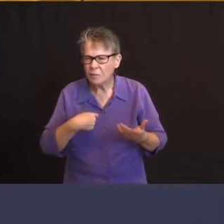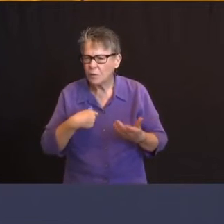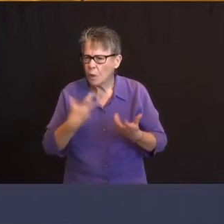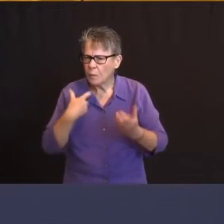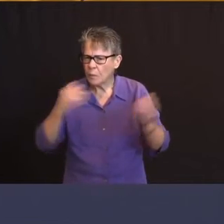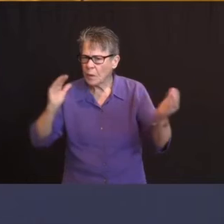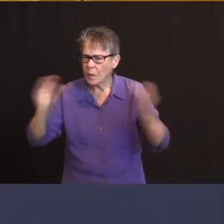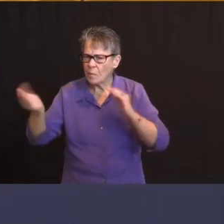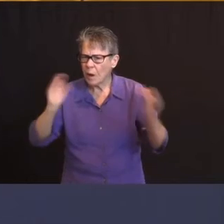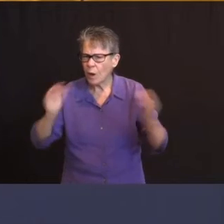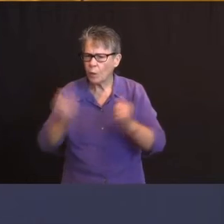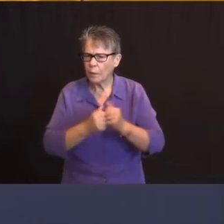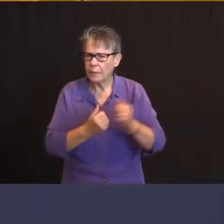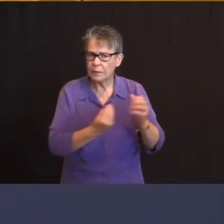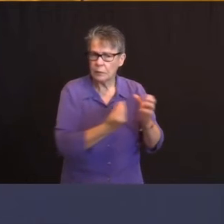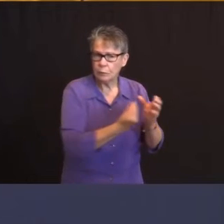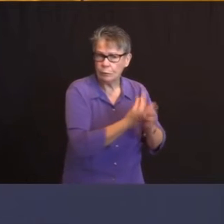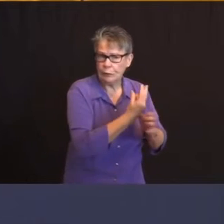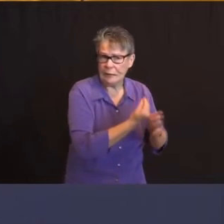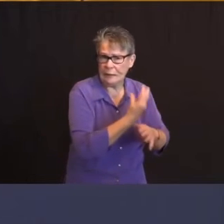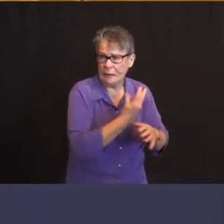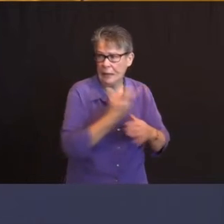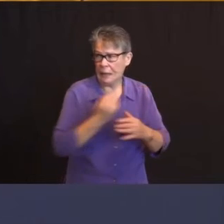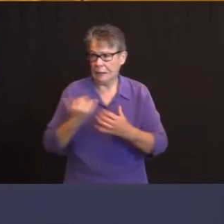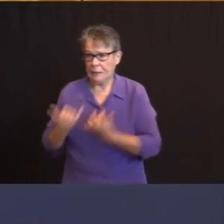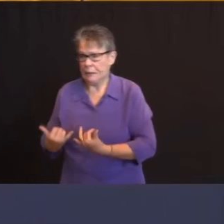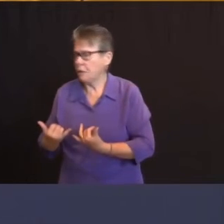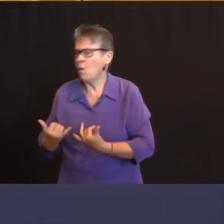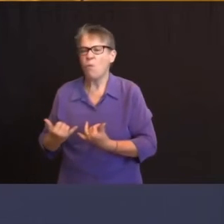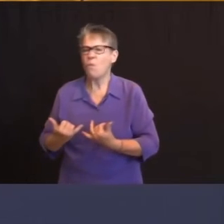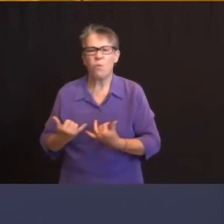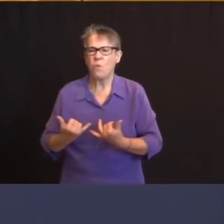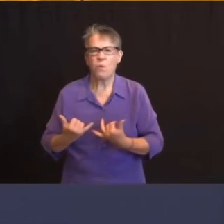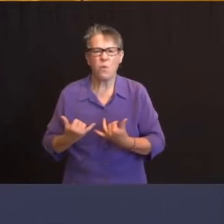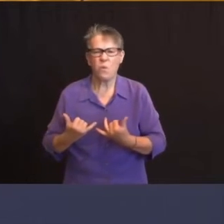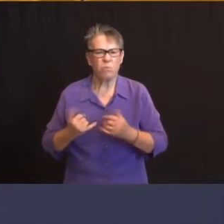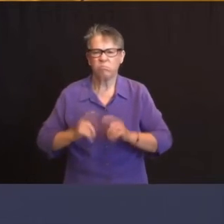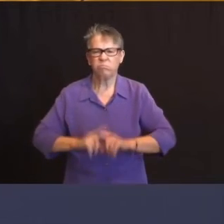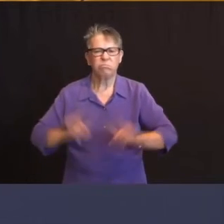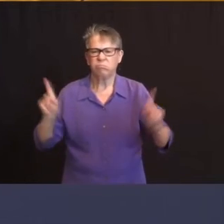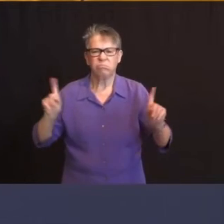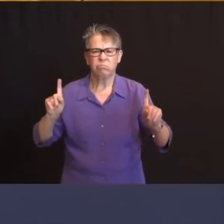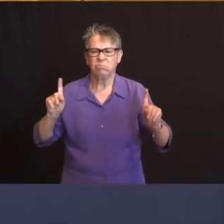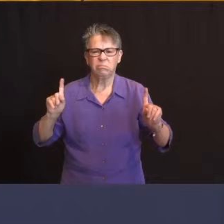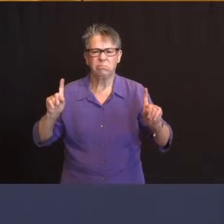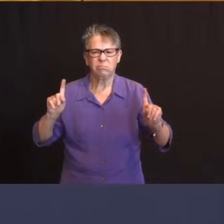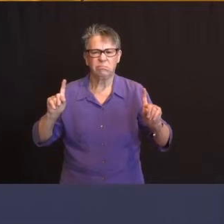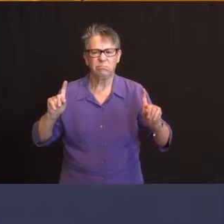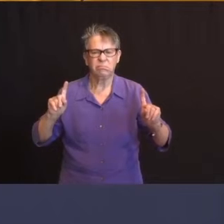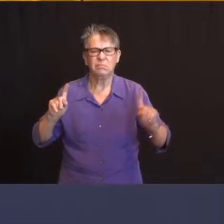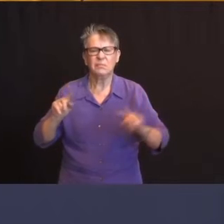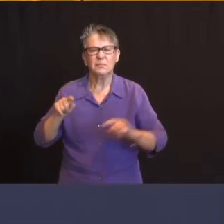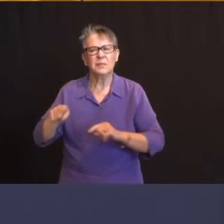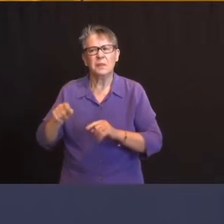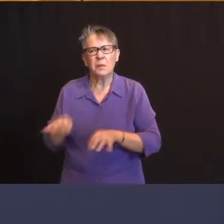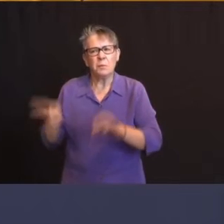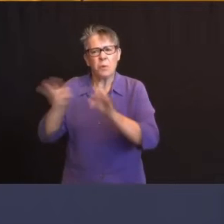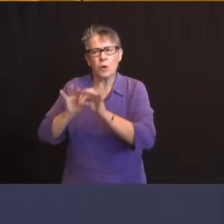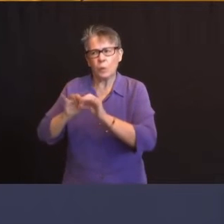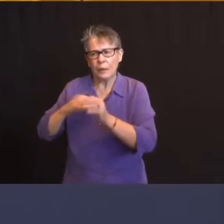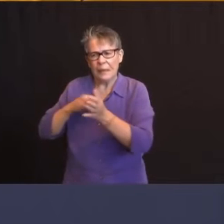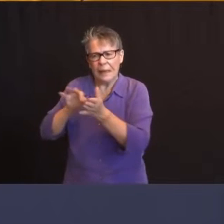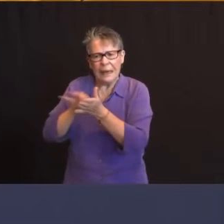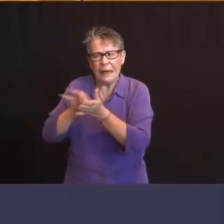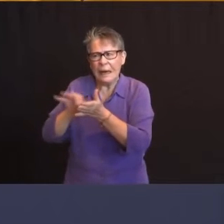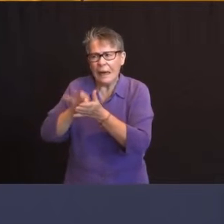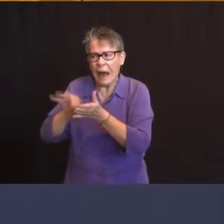of positives we care about, but it's very hard to compare the total number of positives today to March, April, May. We